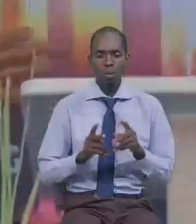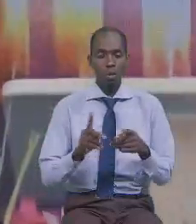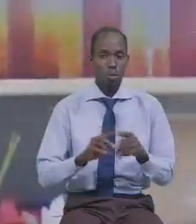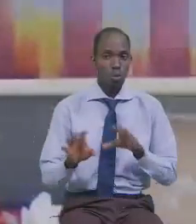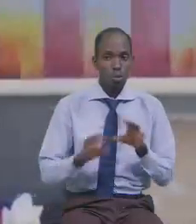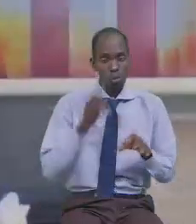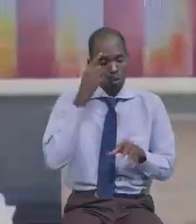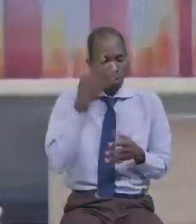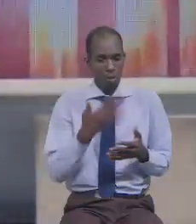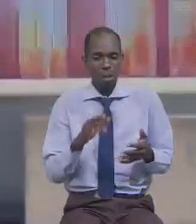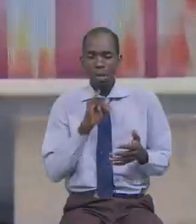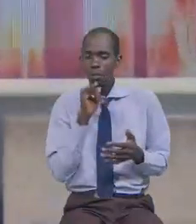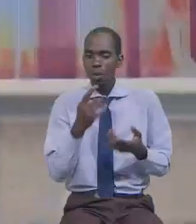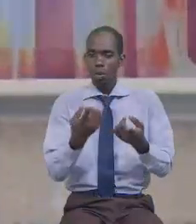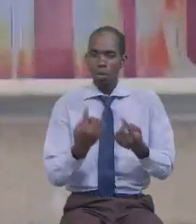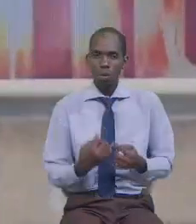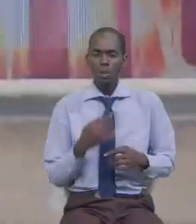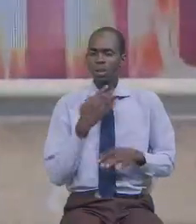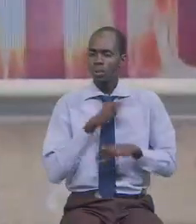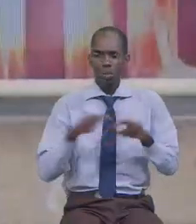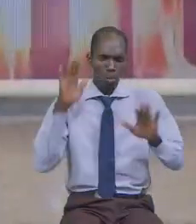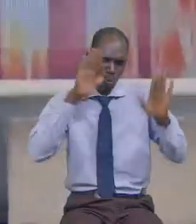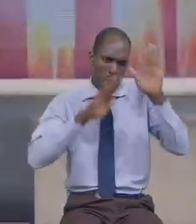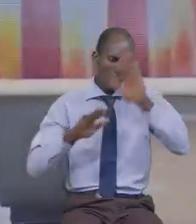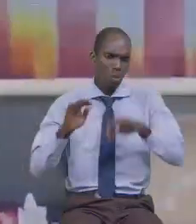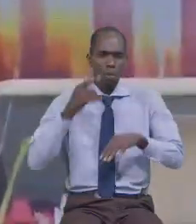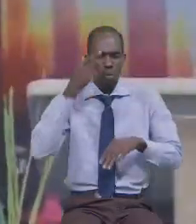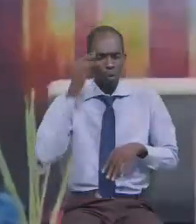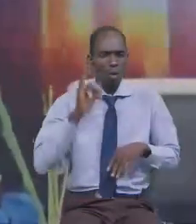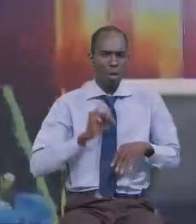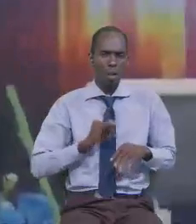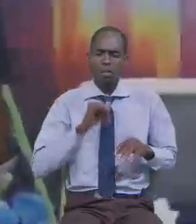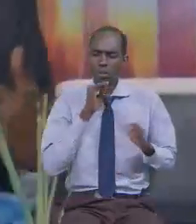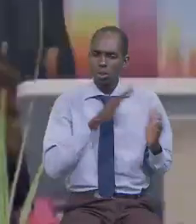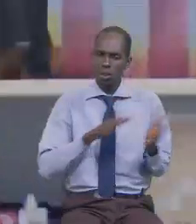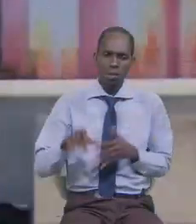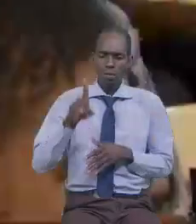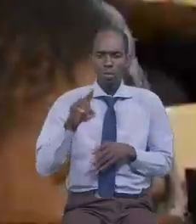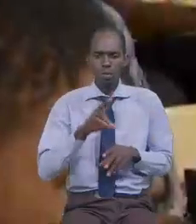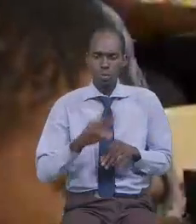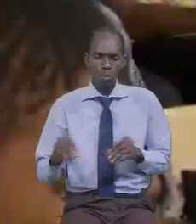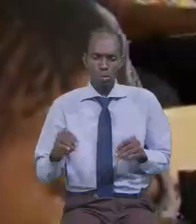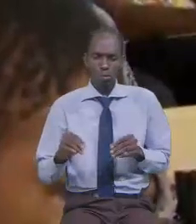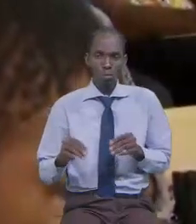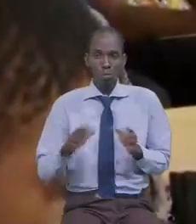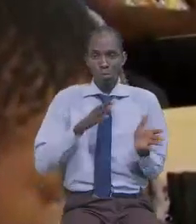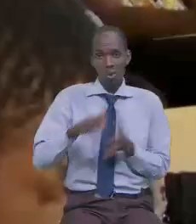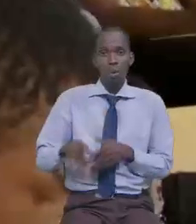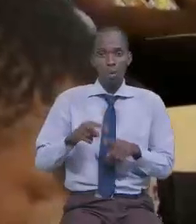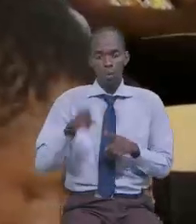not come. But I don't worry, because I leave you behind. And you will be a computer